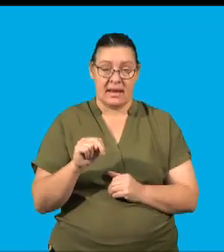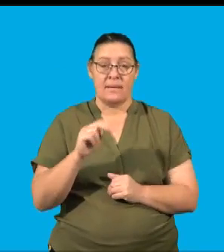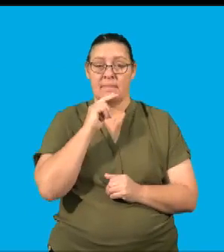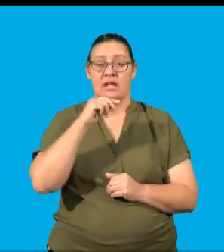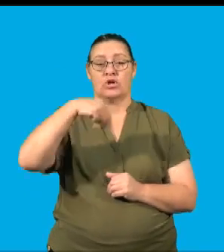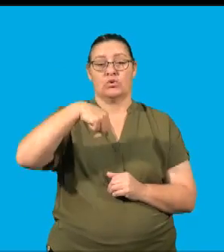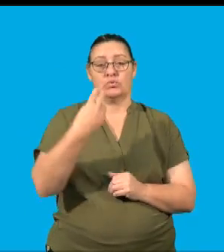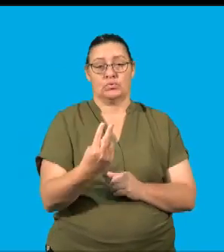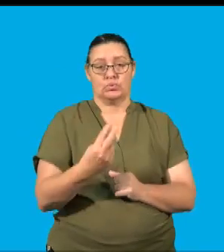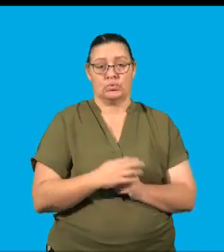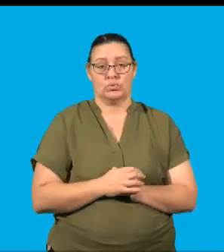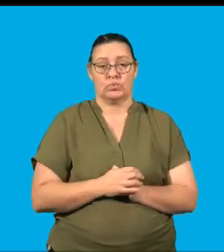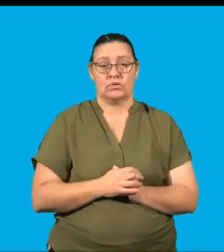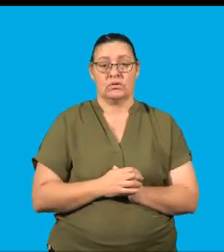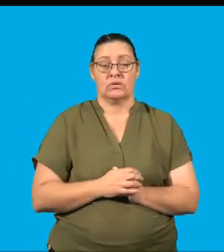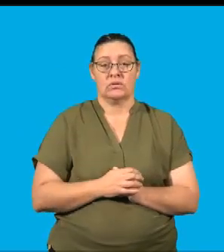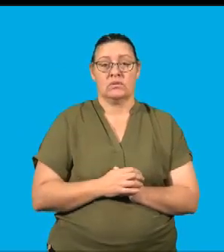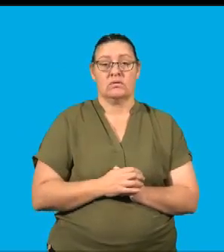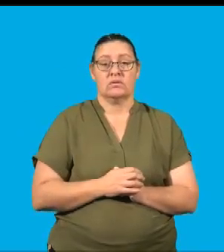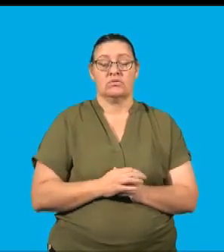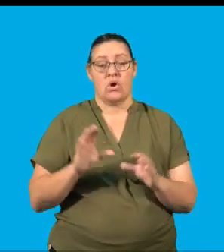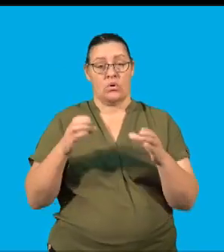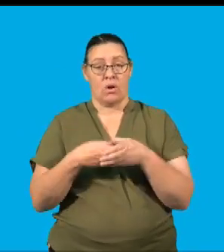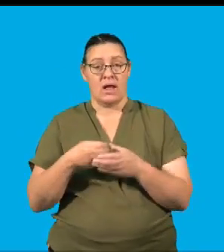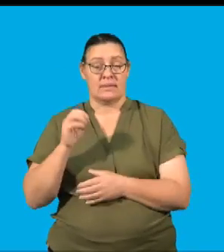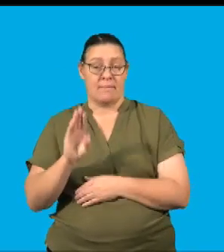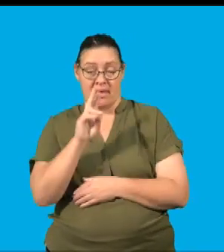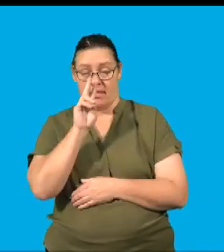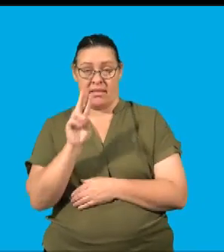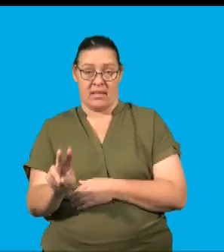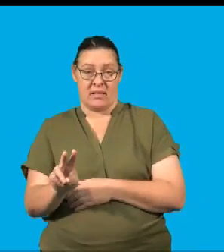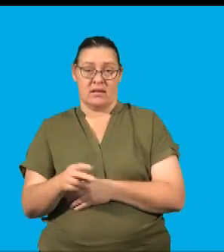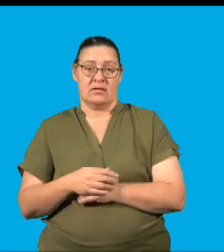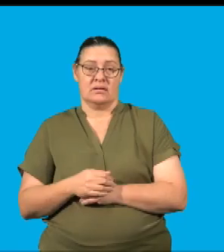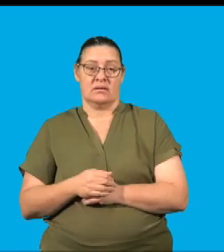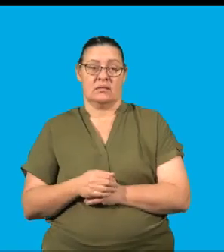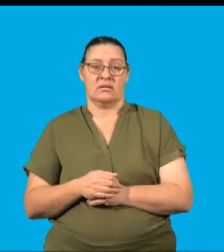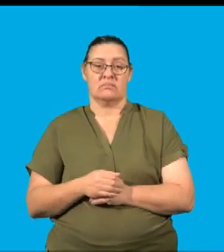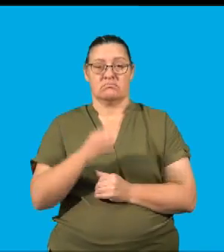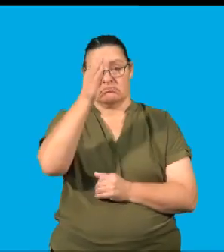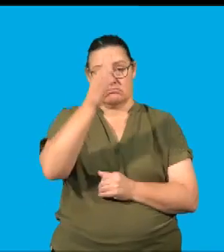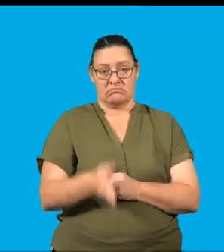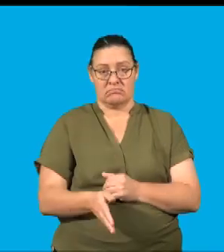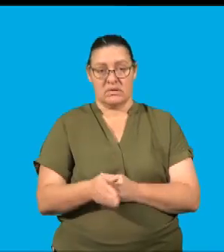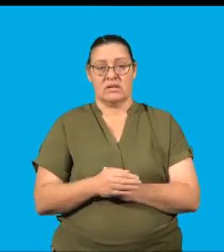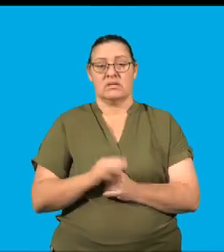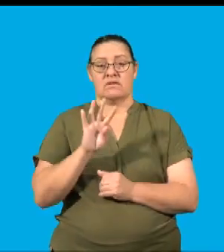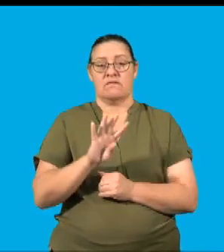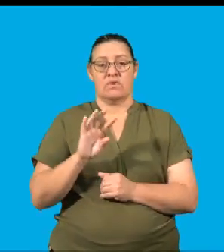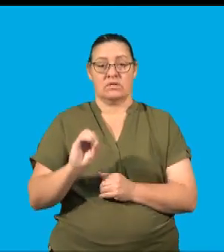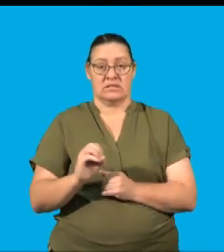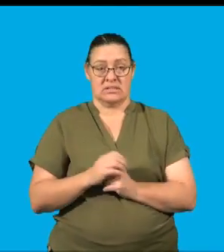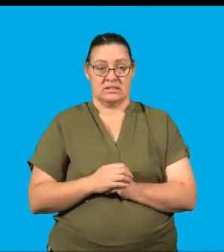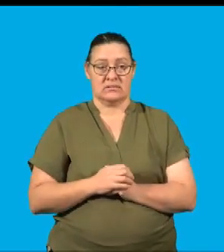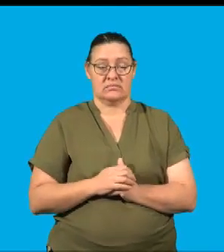Median, it is Q2. So this time our focus is on class B, and this is a median value. Look at it,